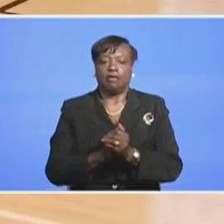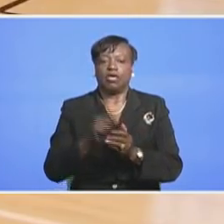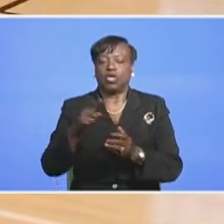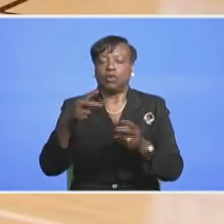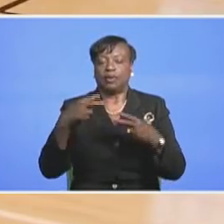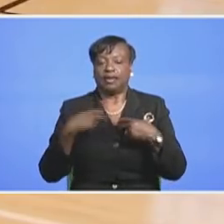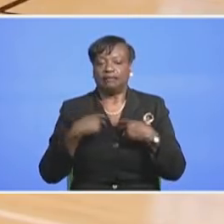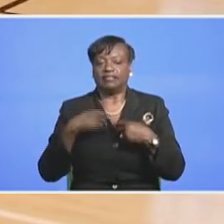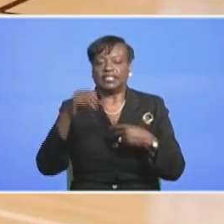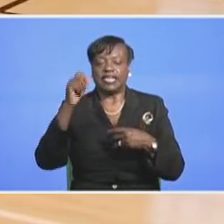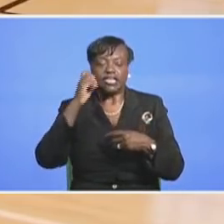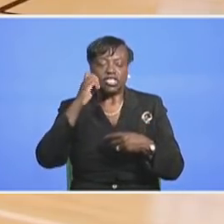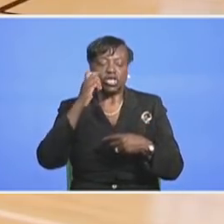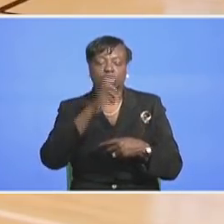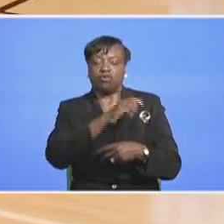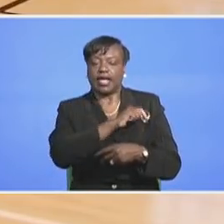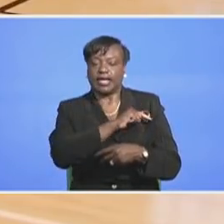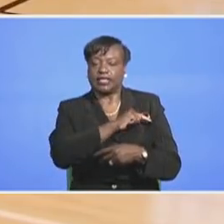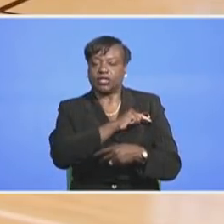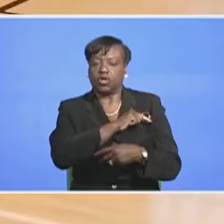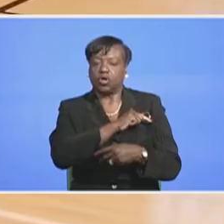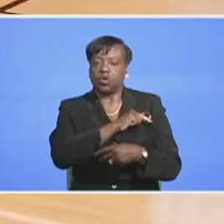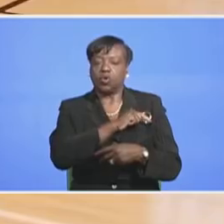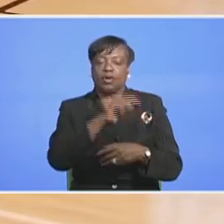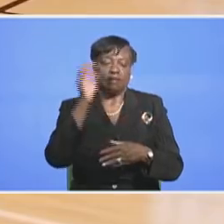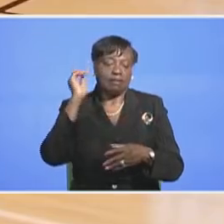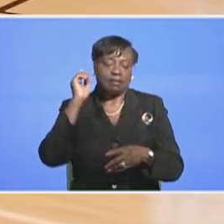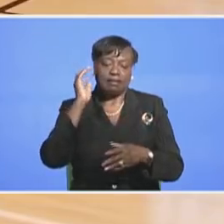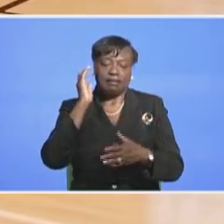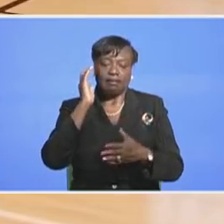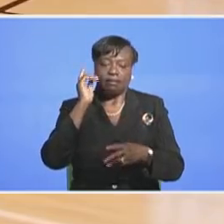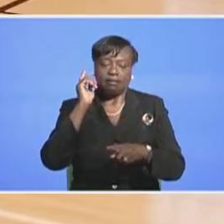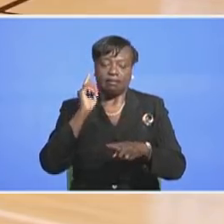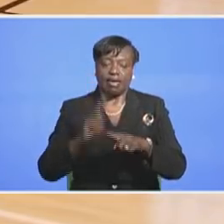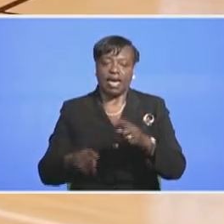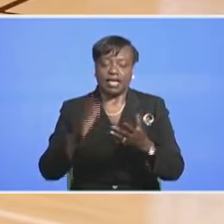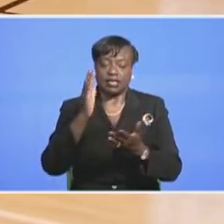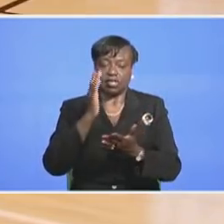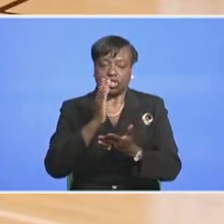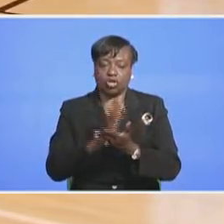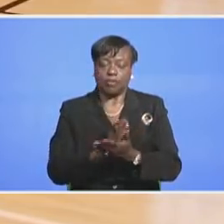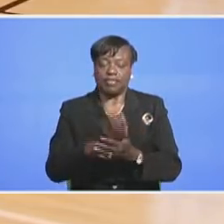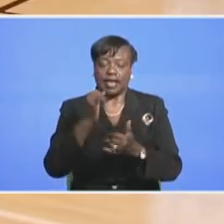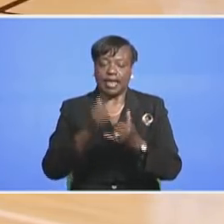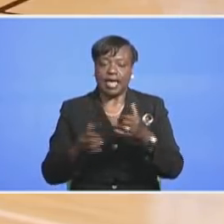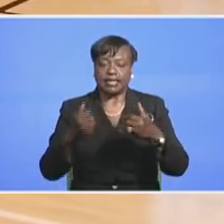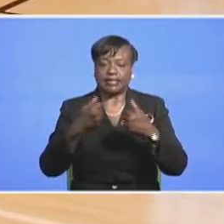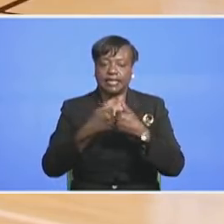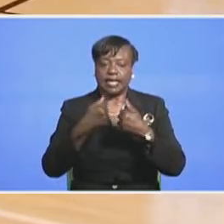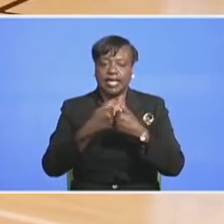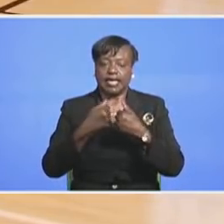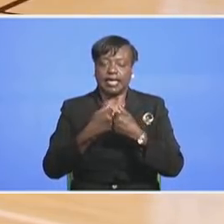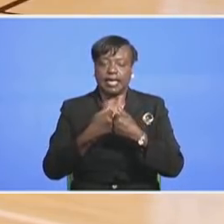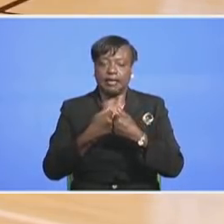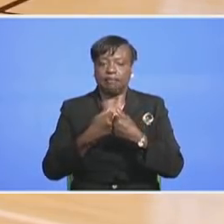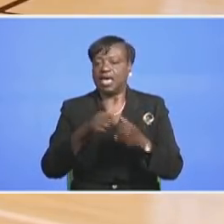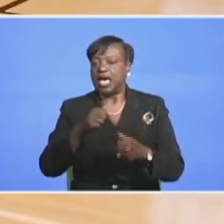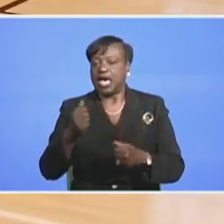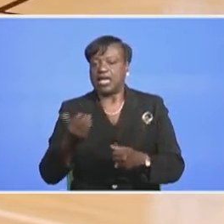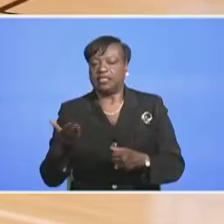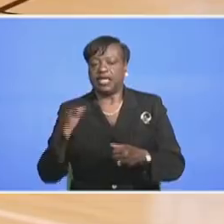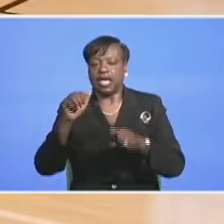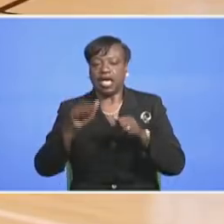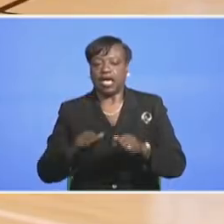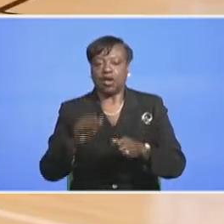was unstoppable in the last Caribbean games, and now you got Waltia to work along with her side by side. So you look at a high-low offense, anything can work for them. I'm